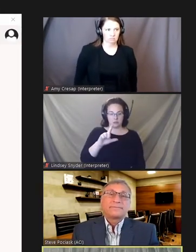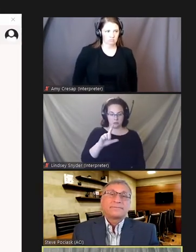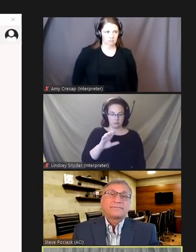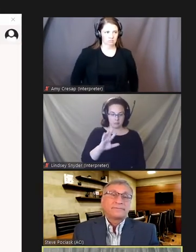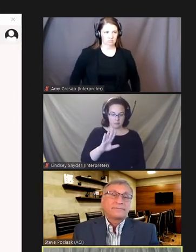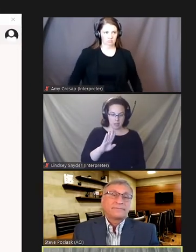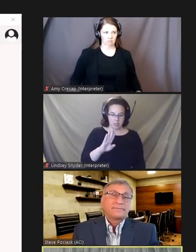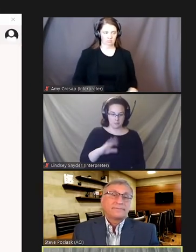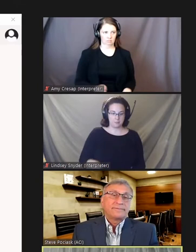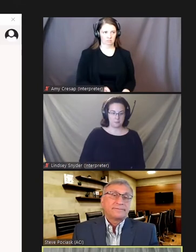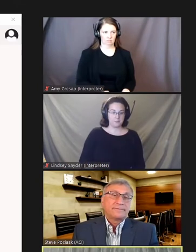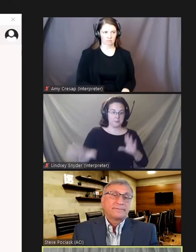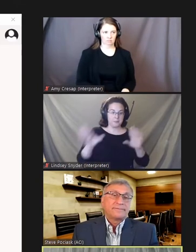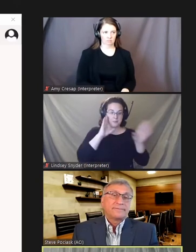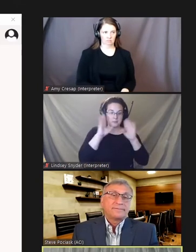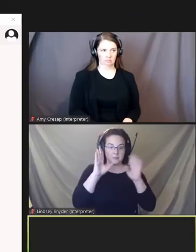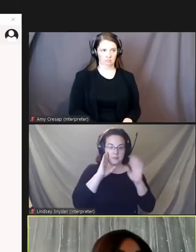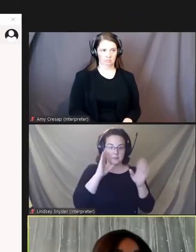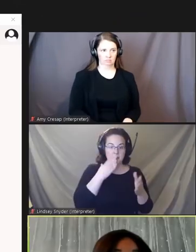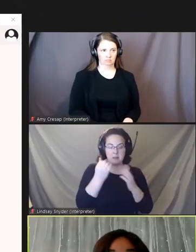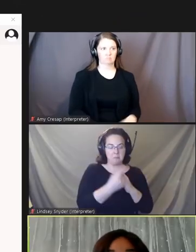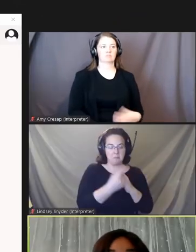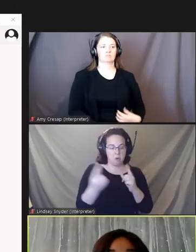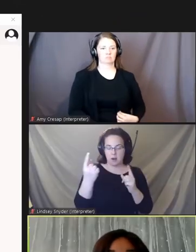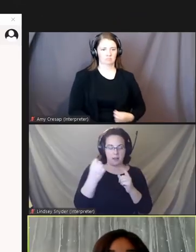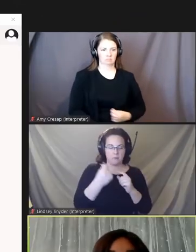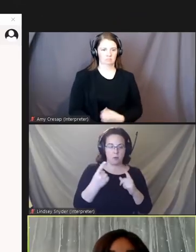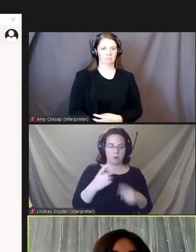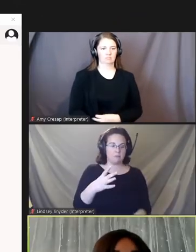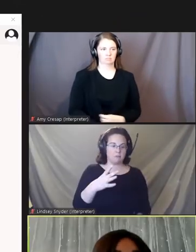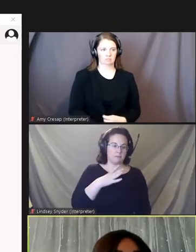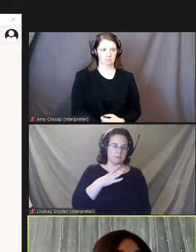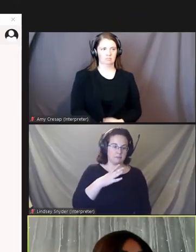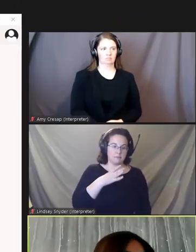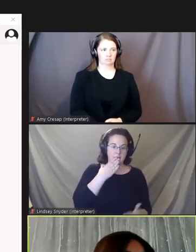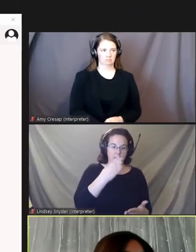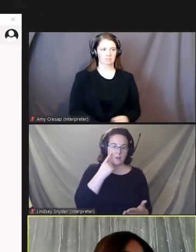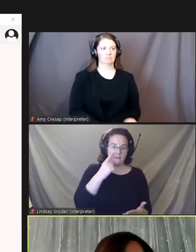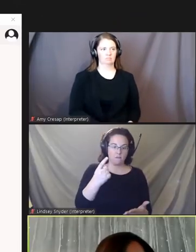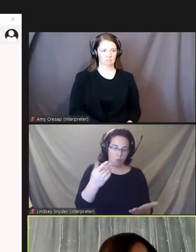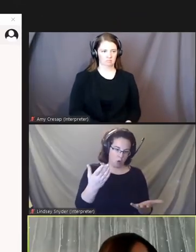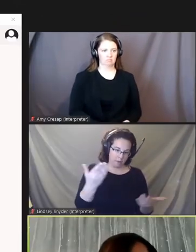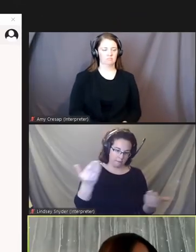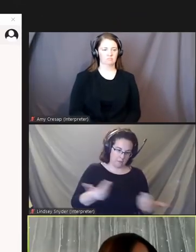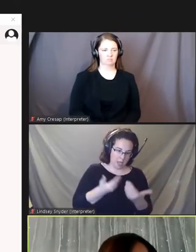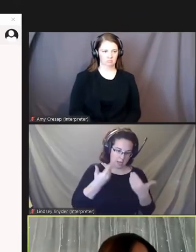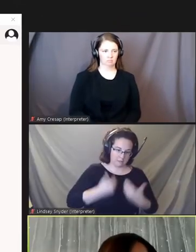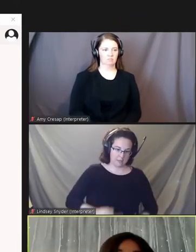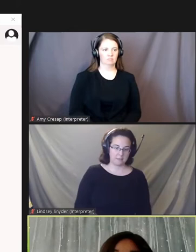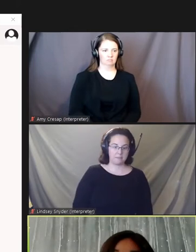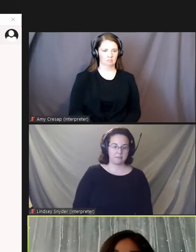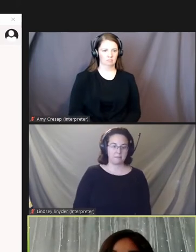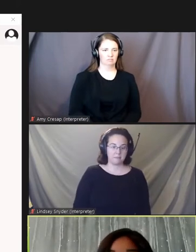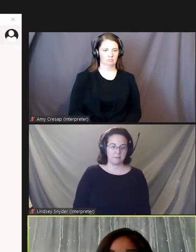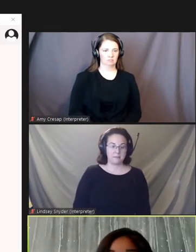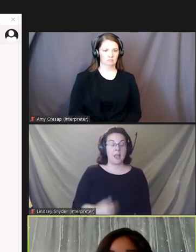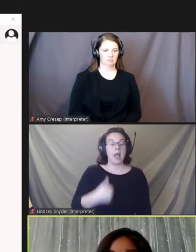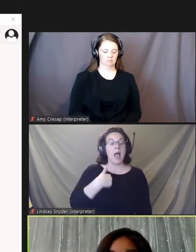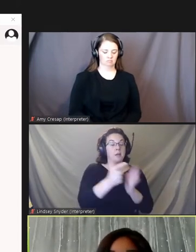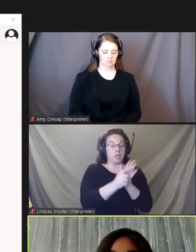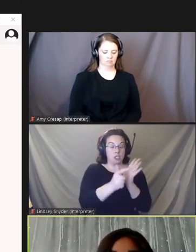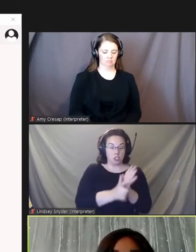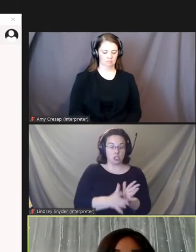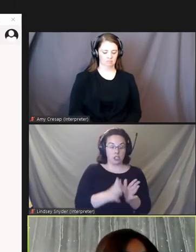Hi there. Good morning, everyone. Thank you for having me. I am an attorney advisor in